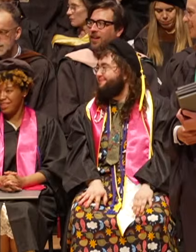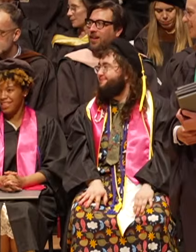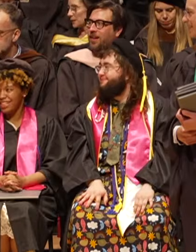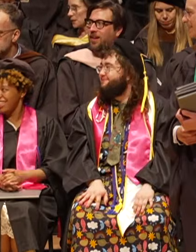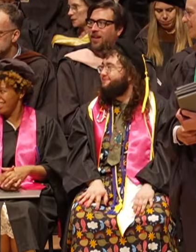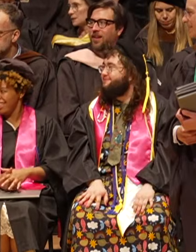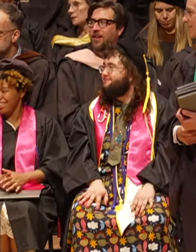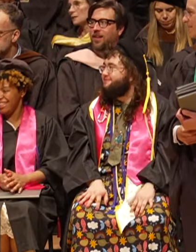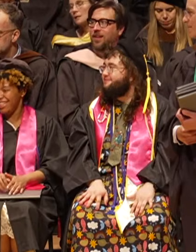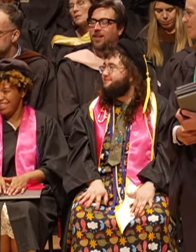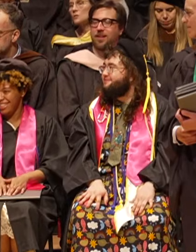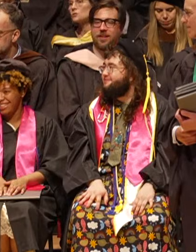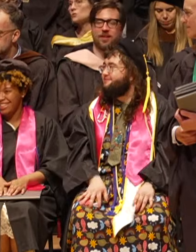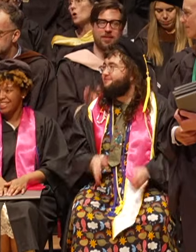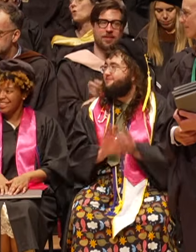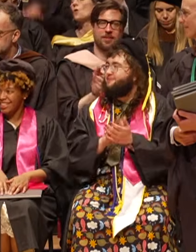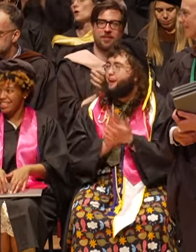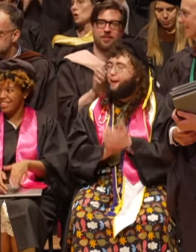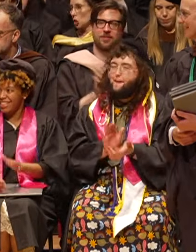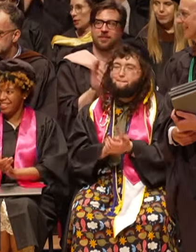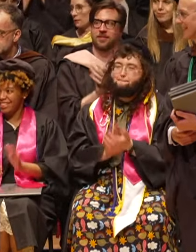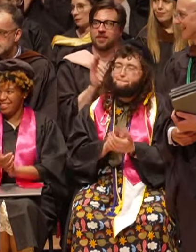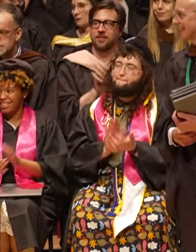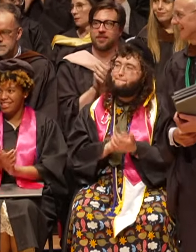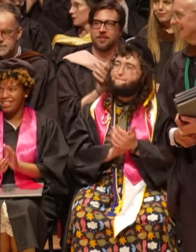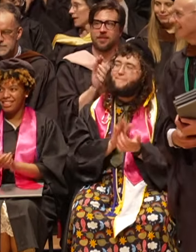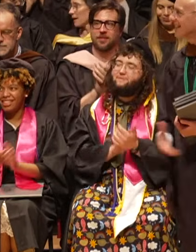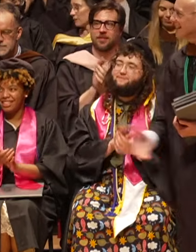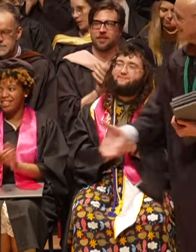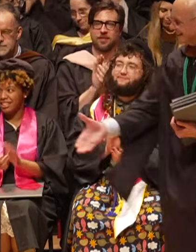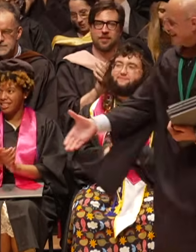Nun Claire Wynn, magna cum laude.